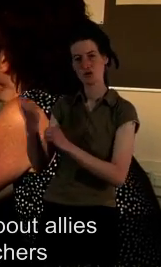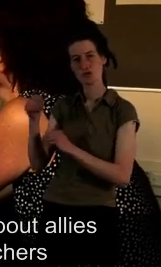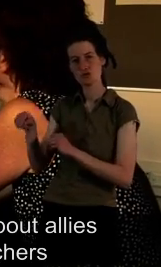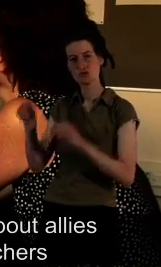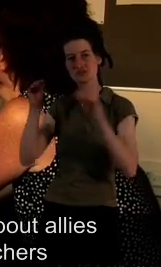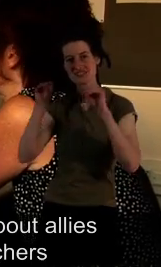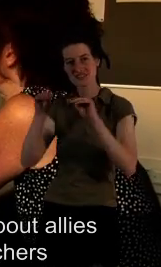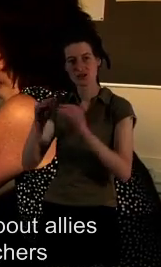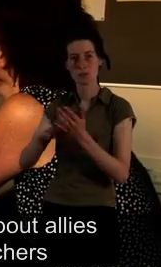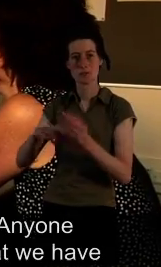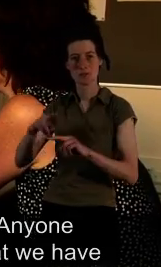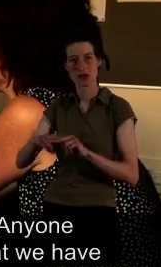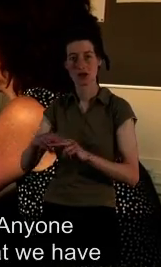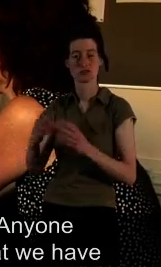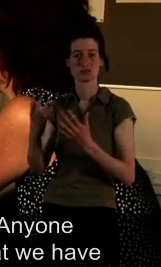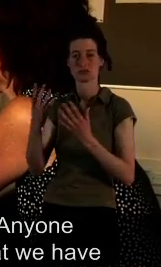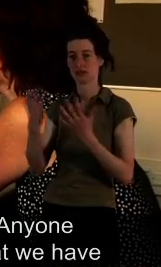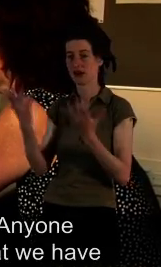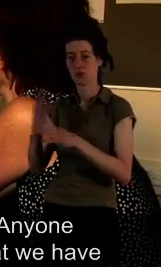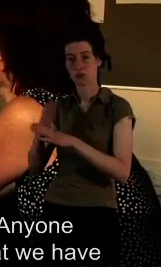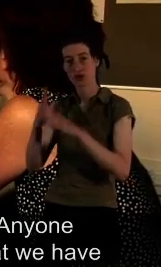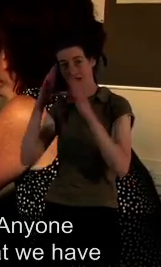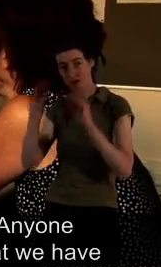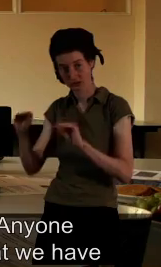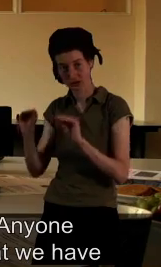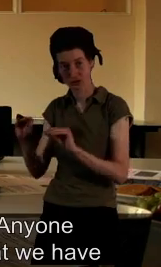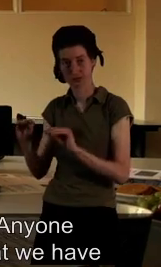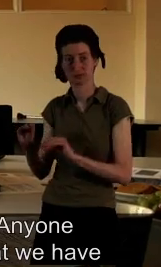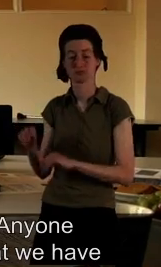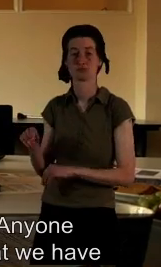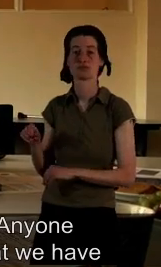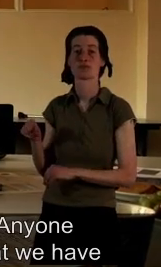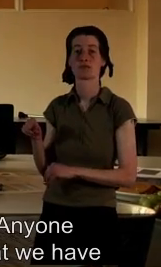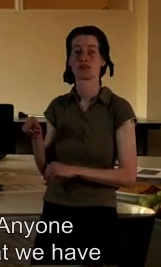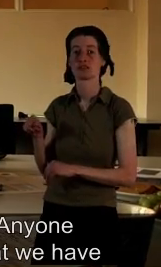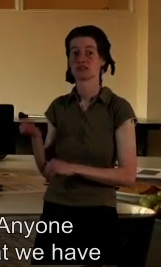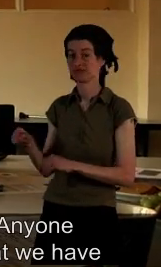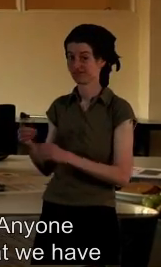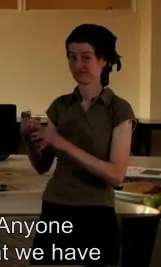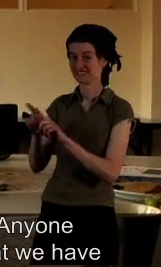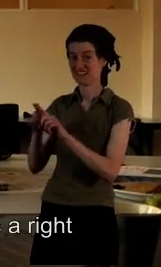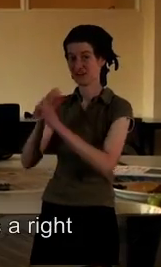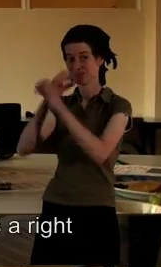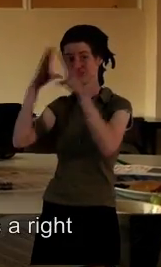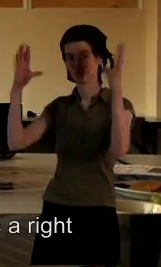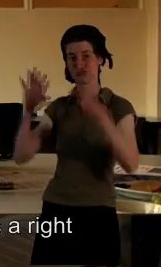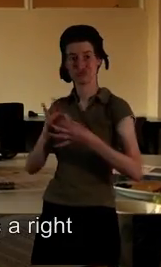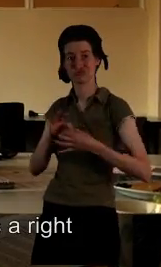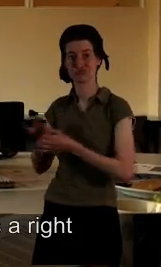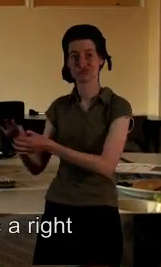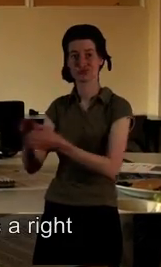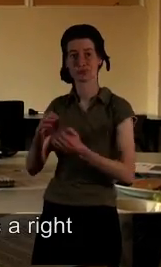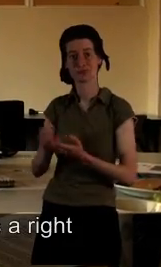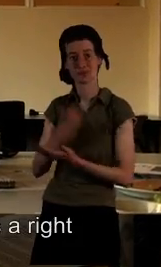about parents and teachers and anyone working in education. I guess anyone really who shares the same vision that we have, which